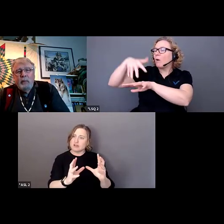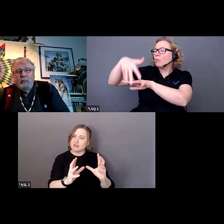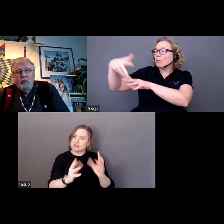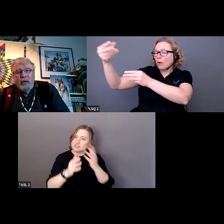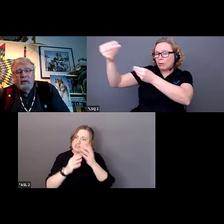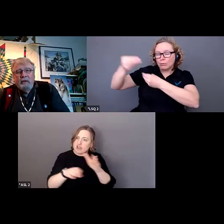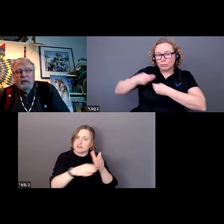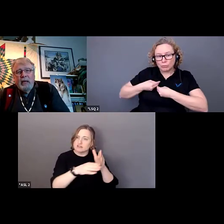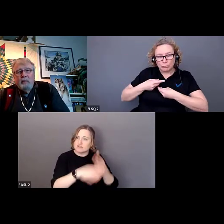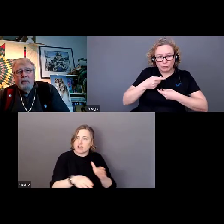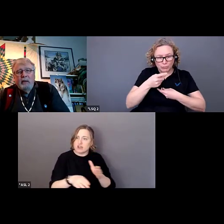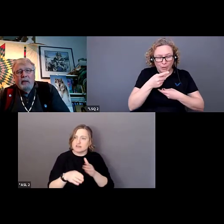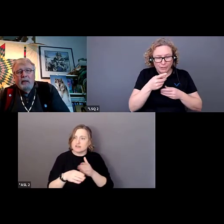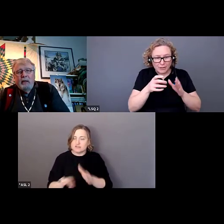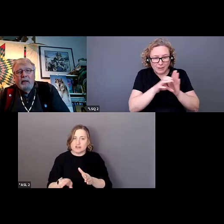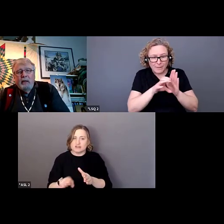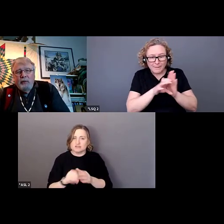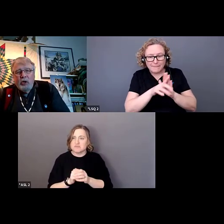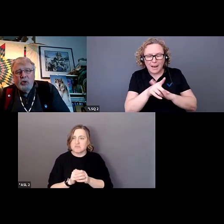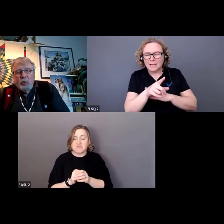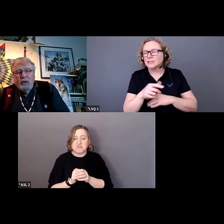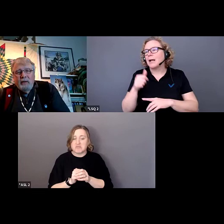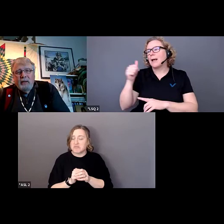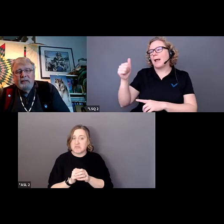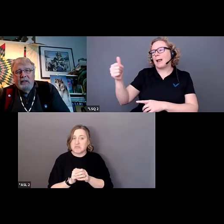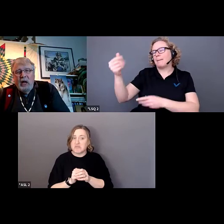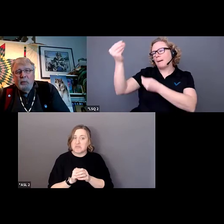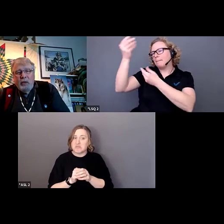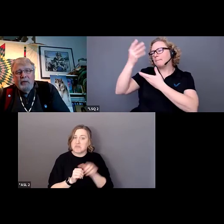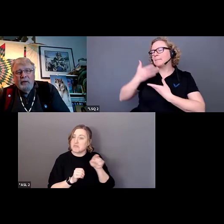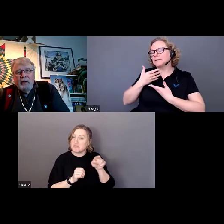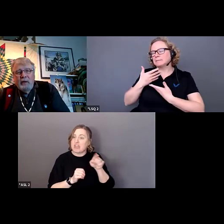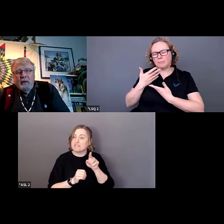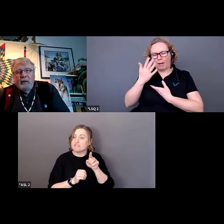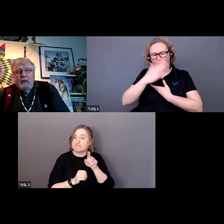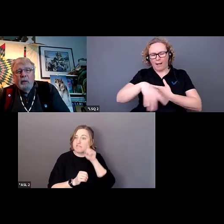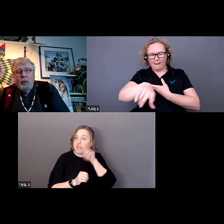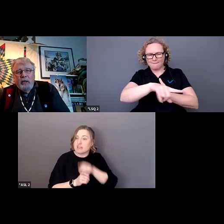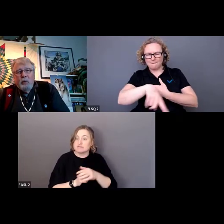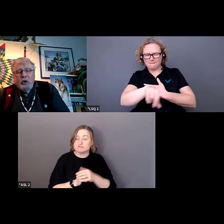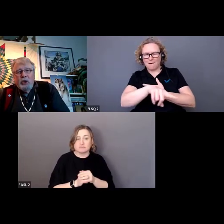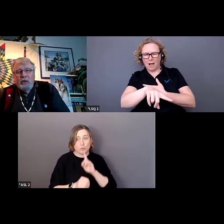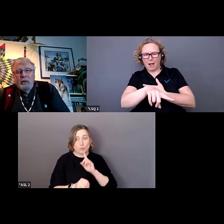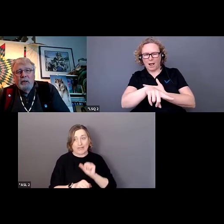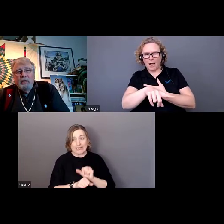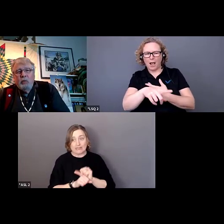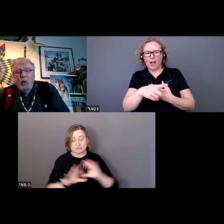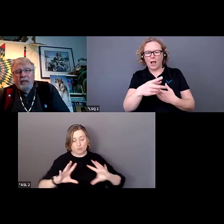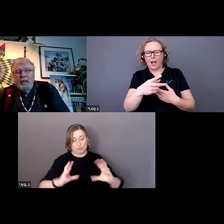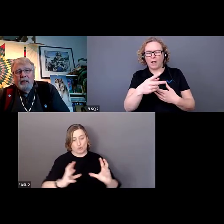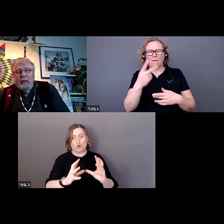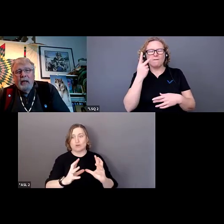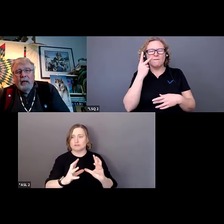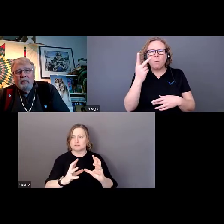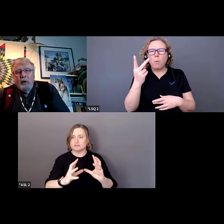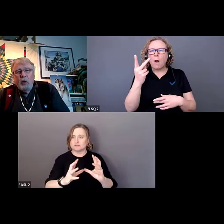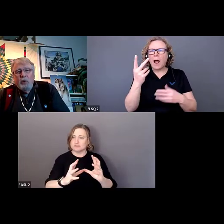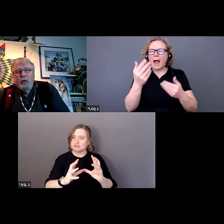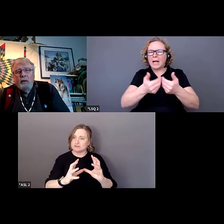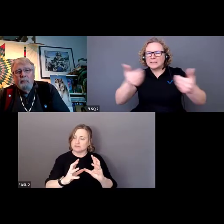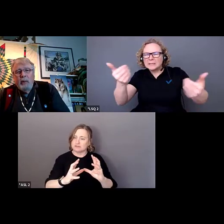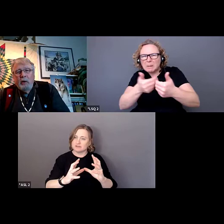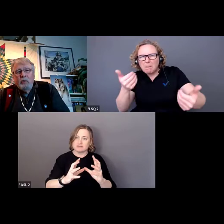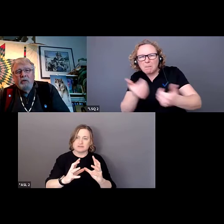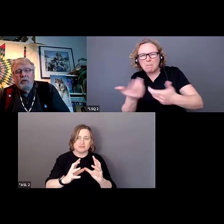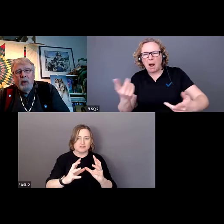as it's being presented to them. That's virtual. It's not real. The real world is one that has